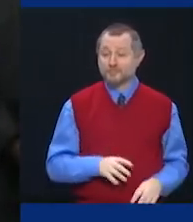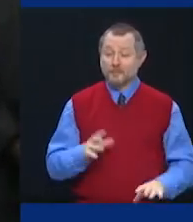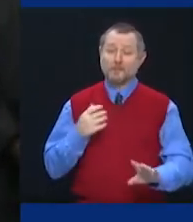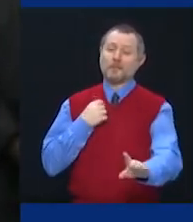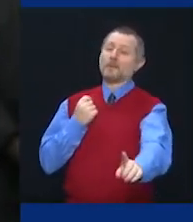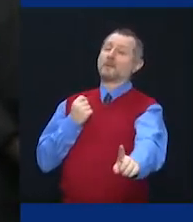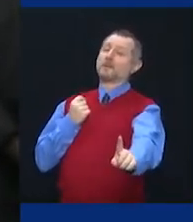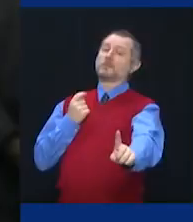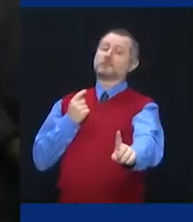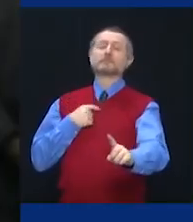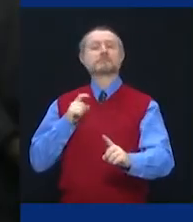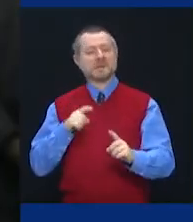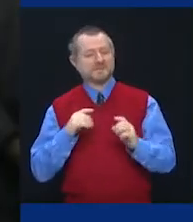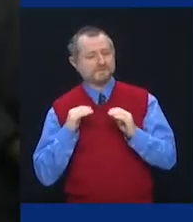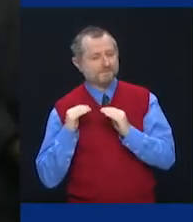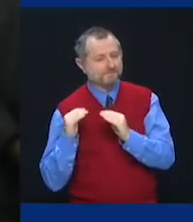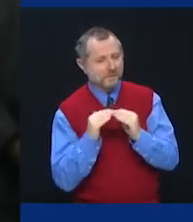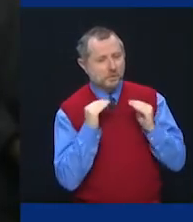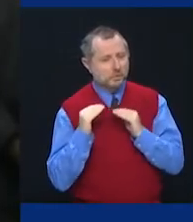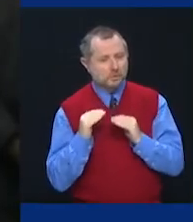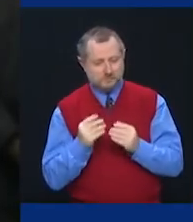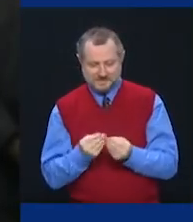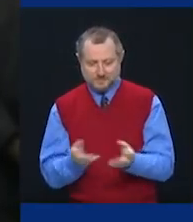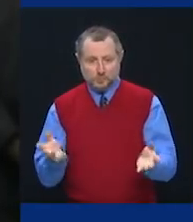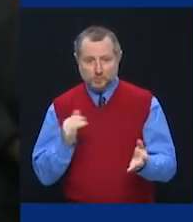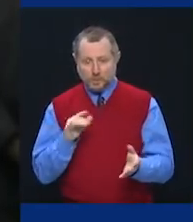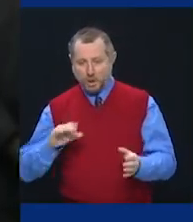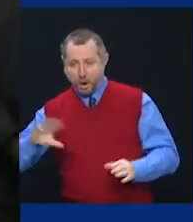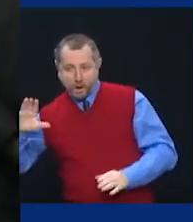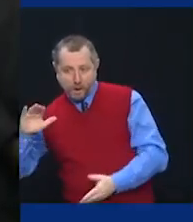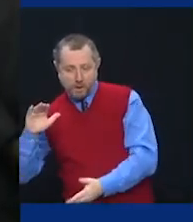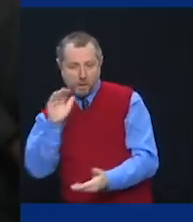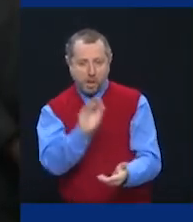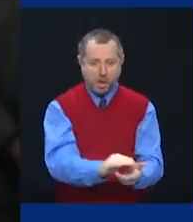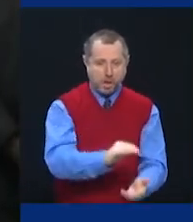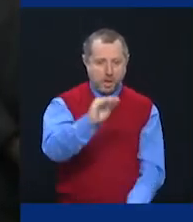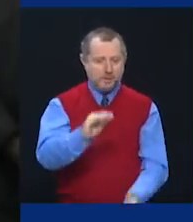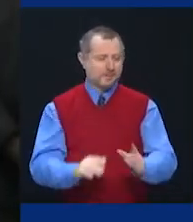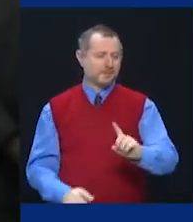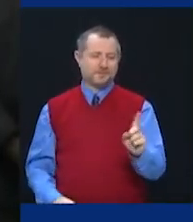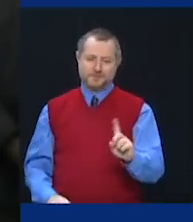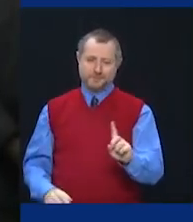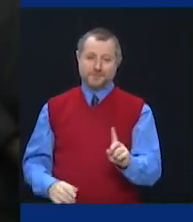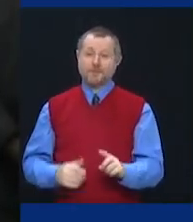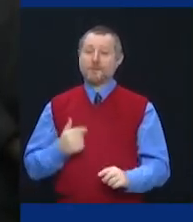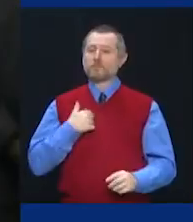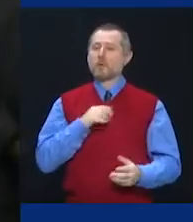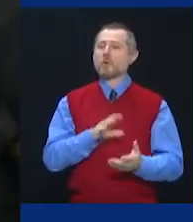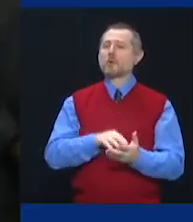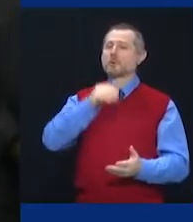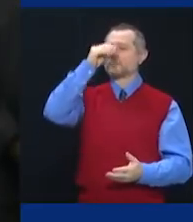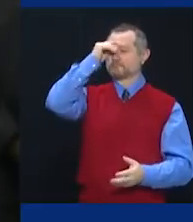fairly. It has to be done fairly. And we learned this lesson the hard way over the past year.